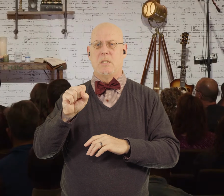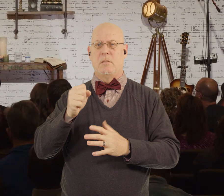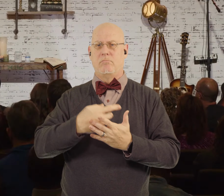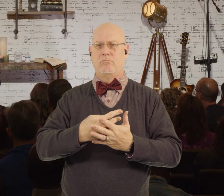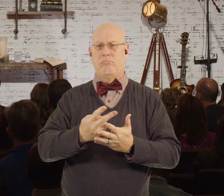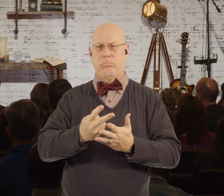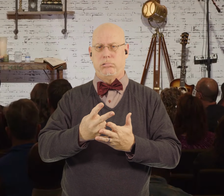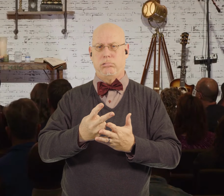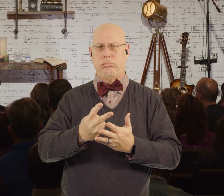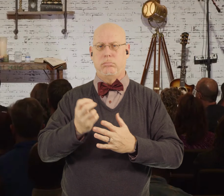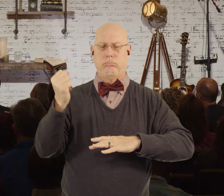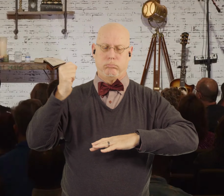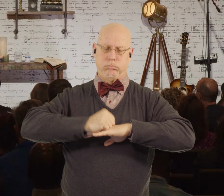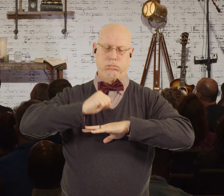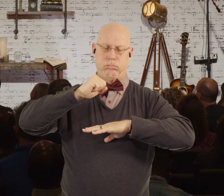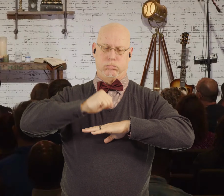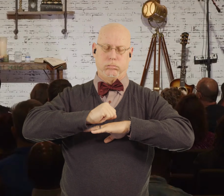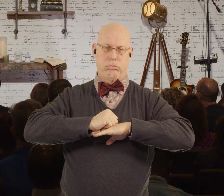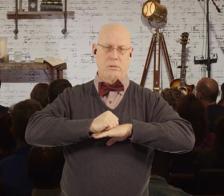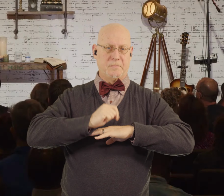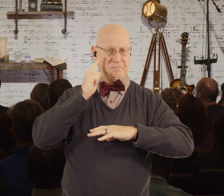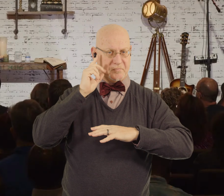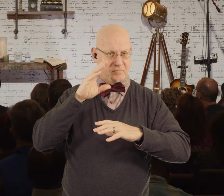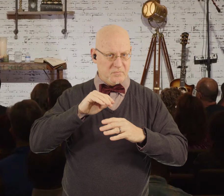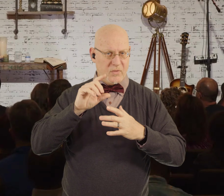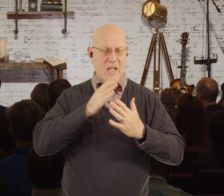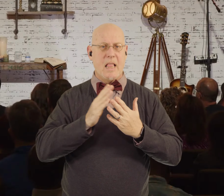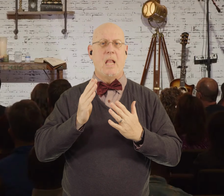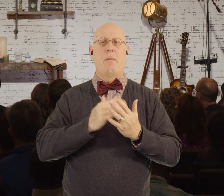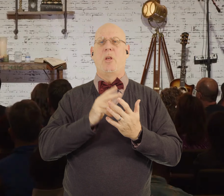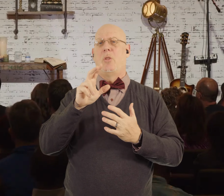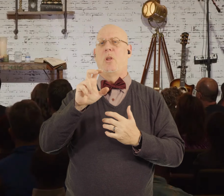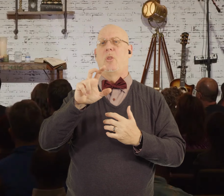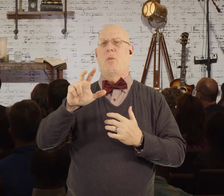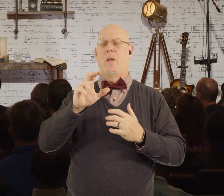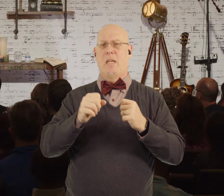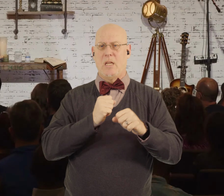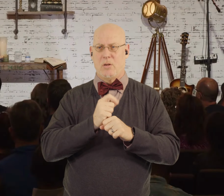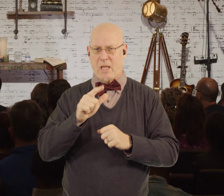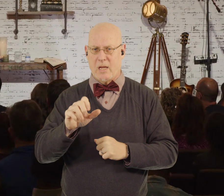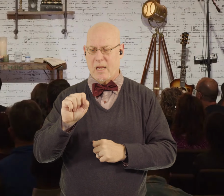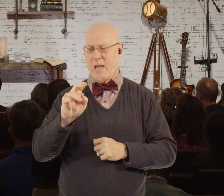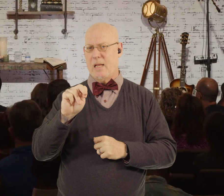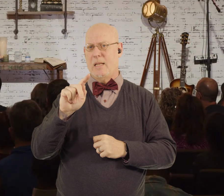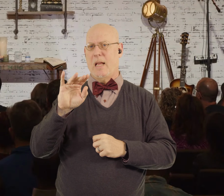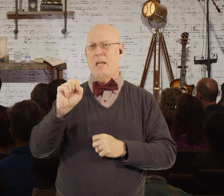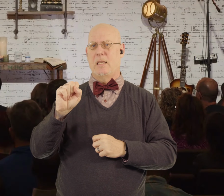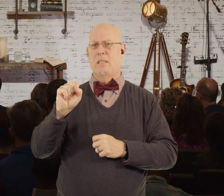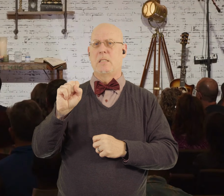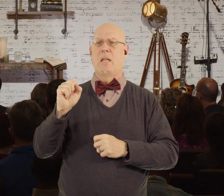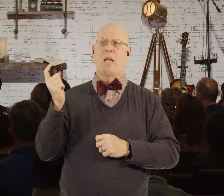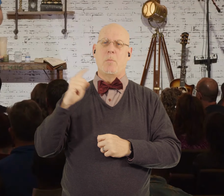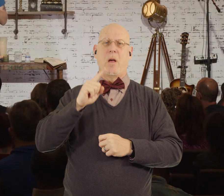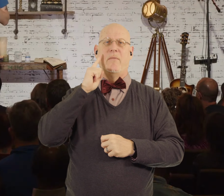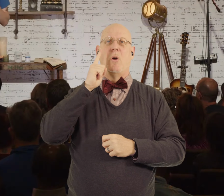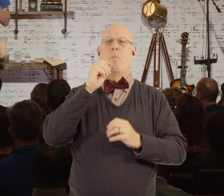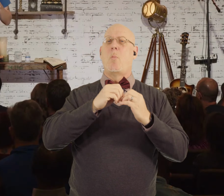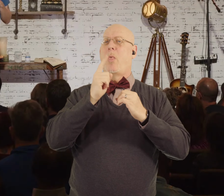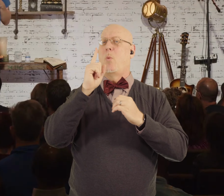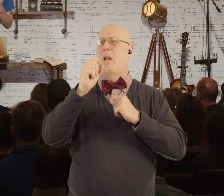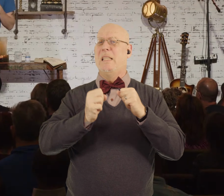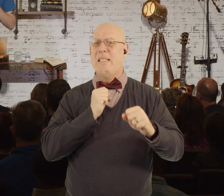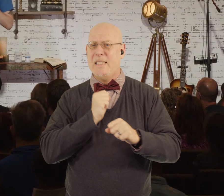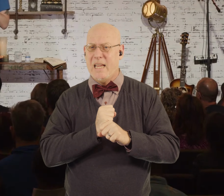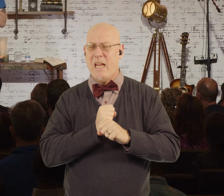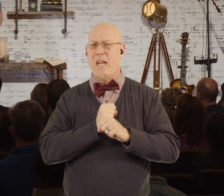Croesus, fell. And you would have thought they learned their lesson, but 333 years later, Antiochus the Great came up and sieged